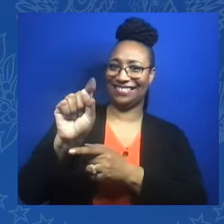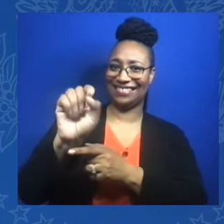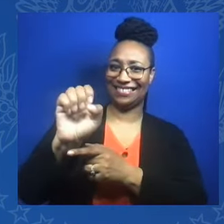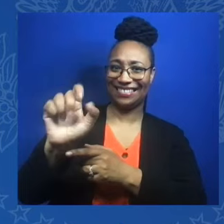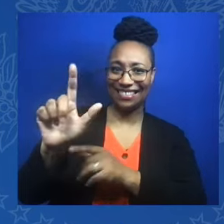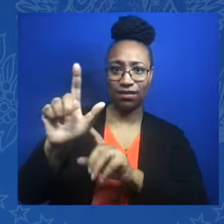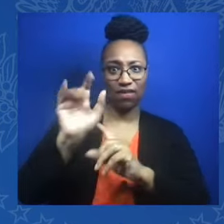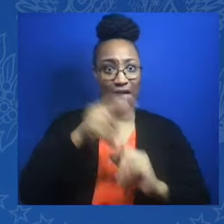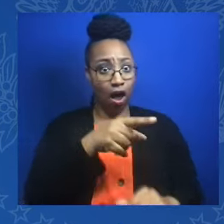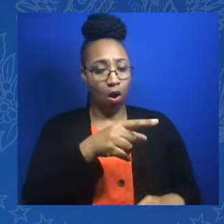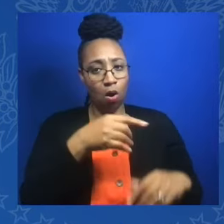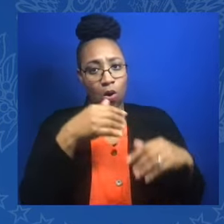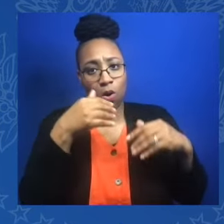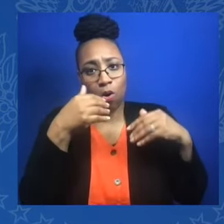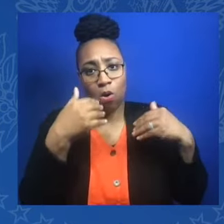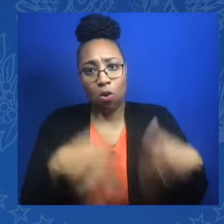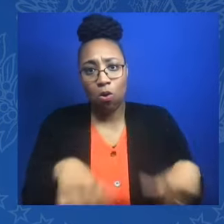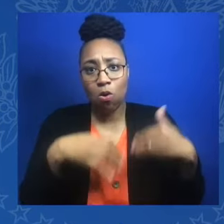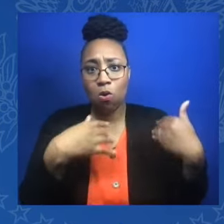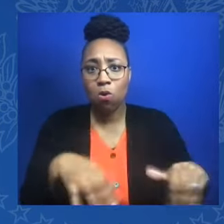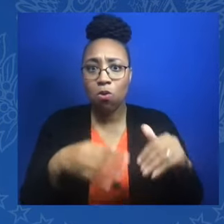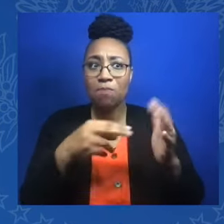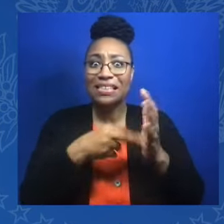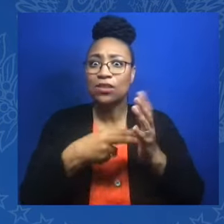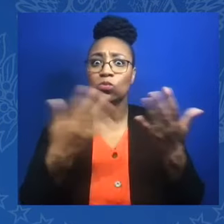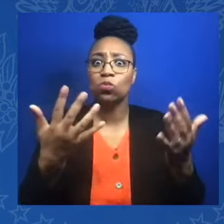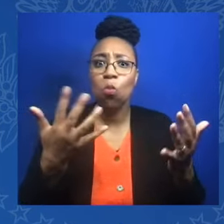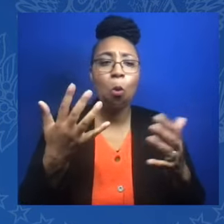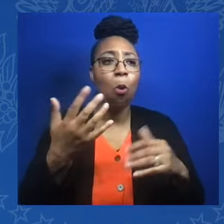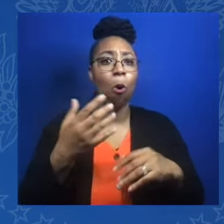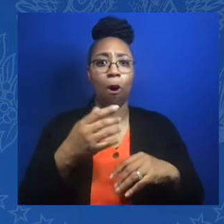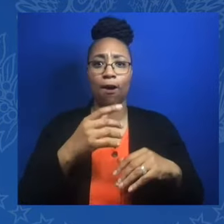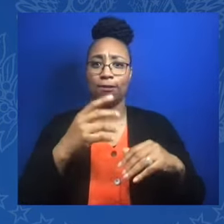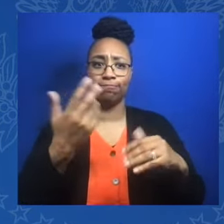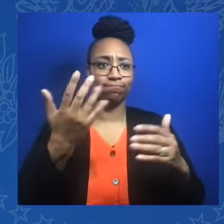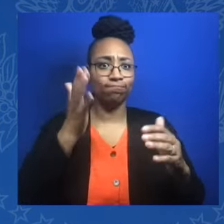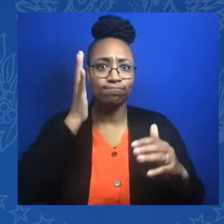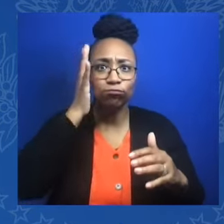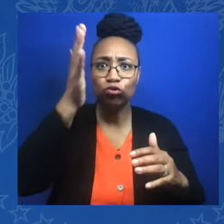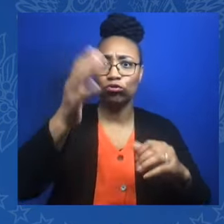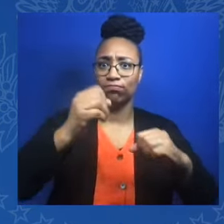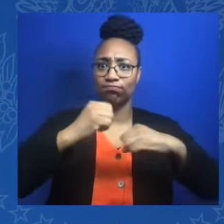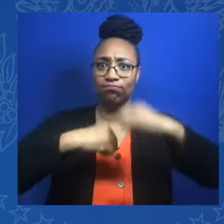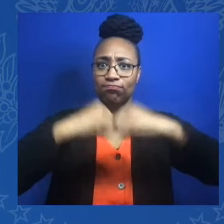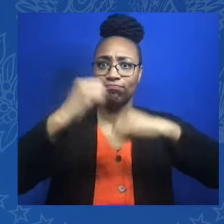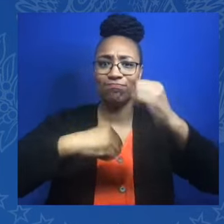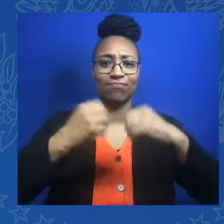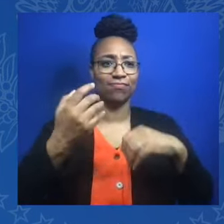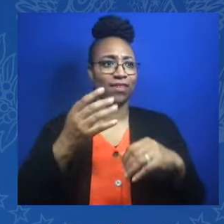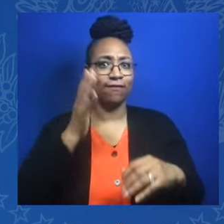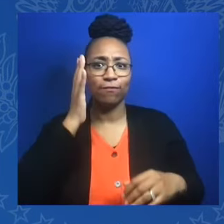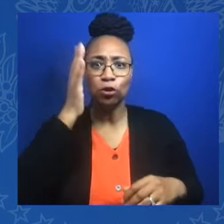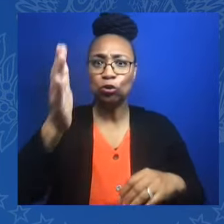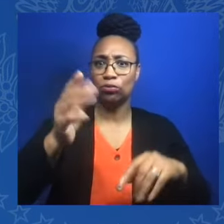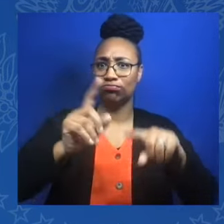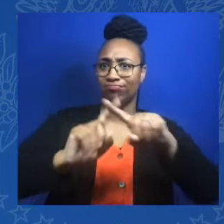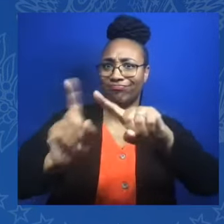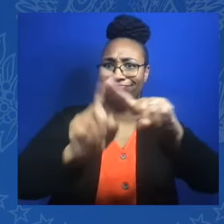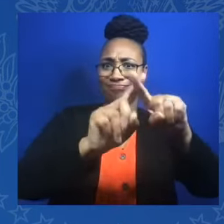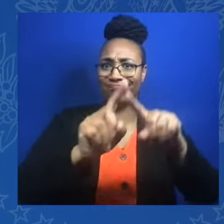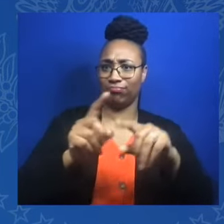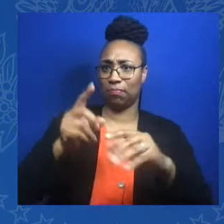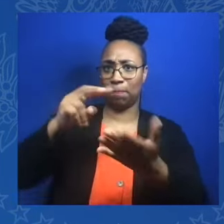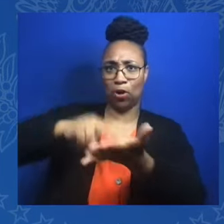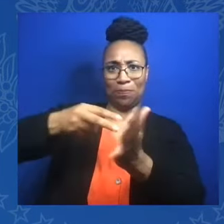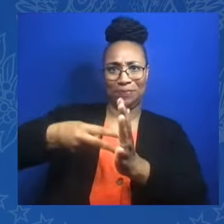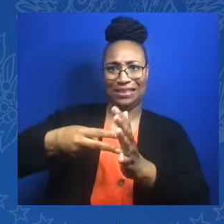and workers like Neil, from generations past to generations future, will continue to be at the heart of the economy